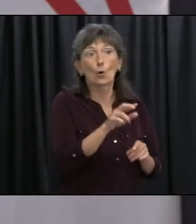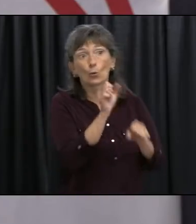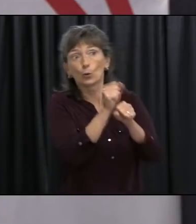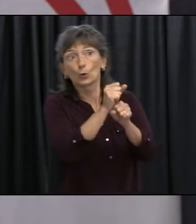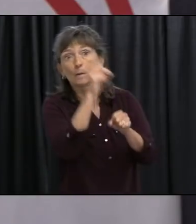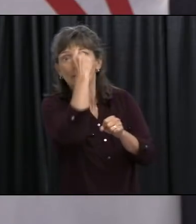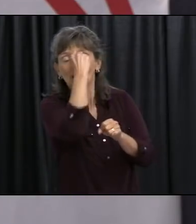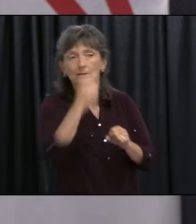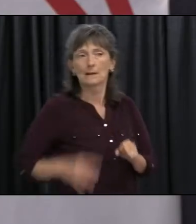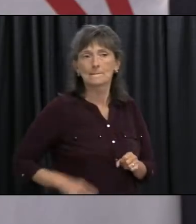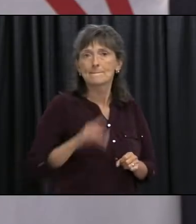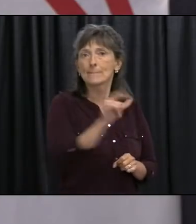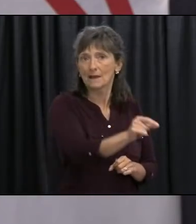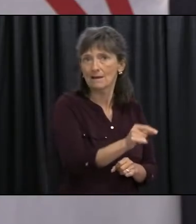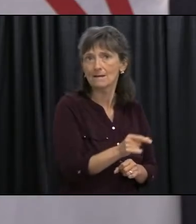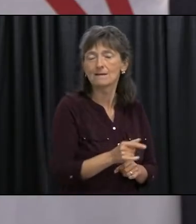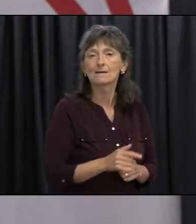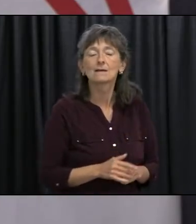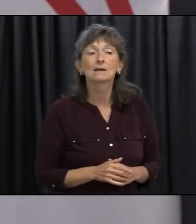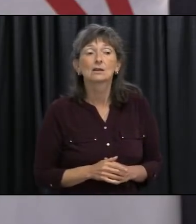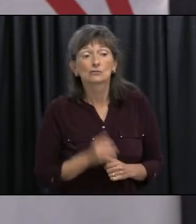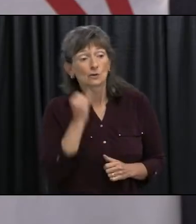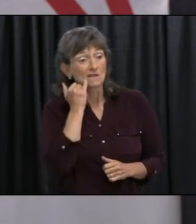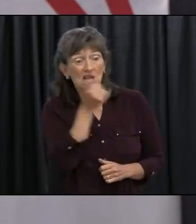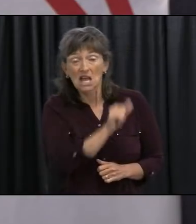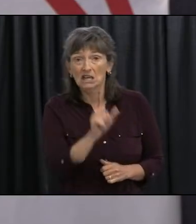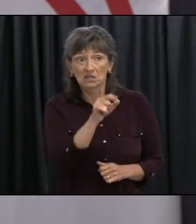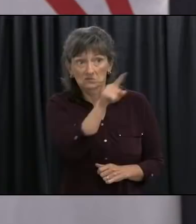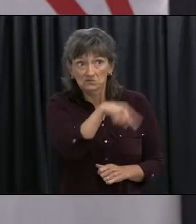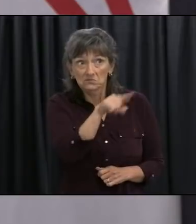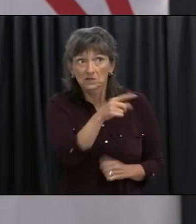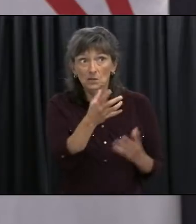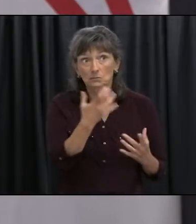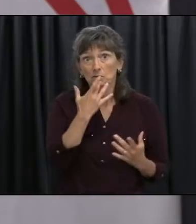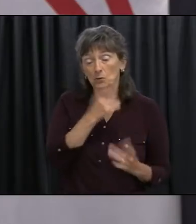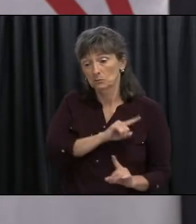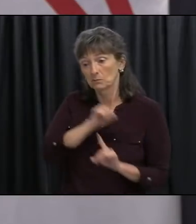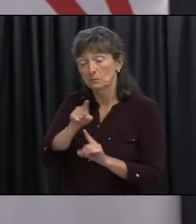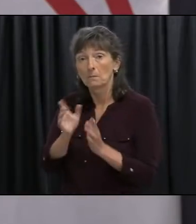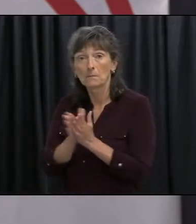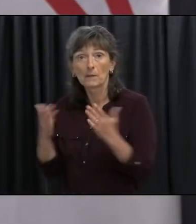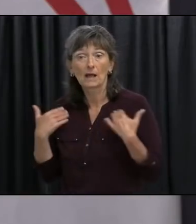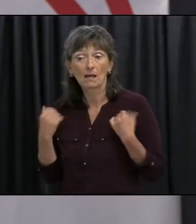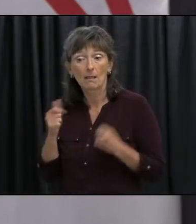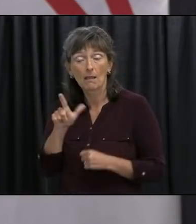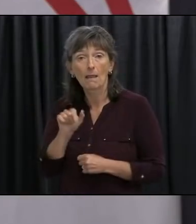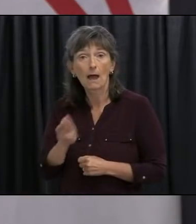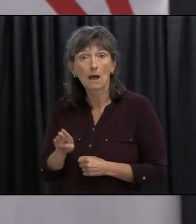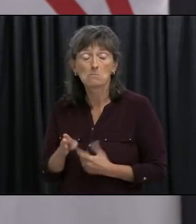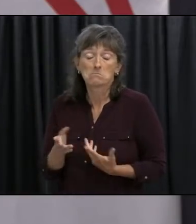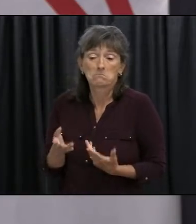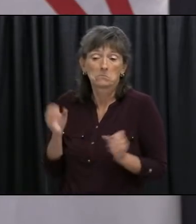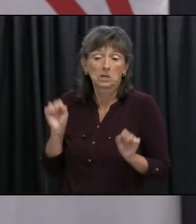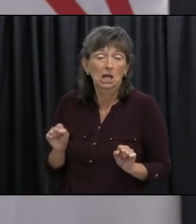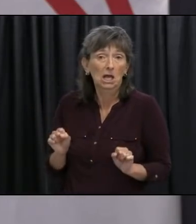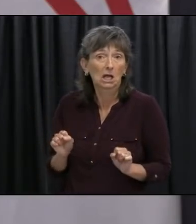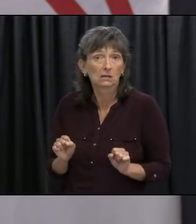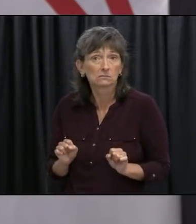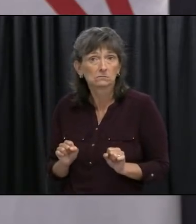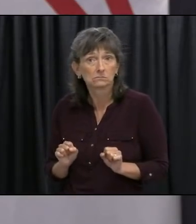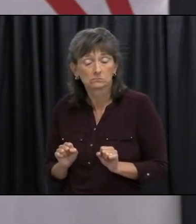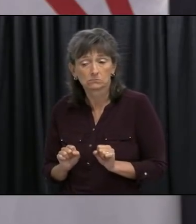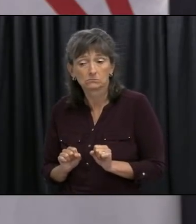and so right now, if any of those individuals they want to come to a public health lab because they're showing up with symptoms, well, that can be